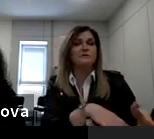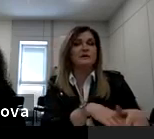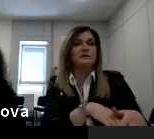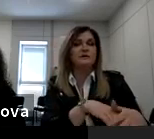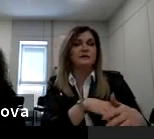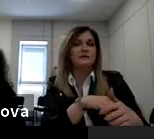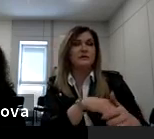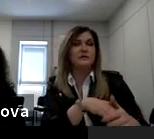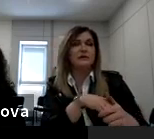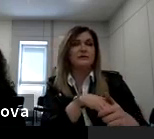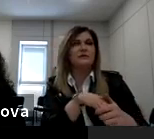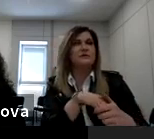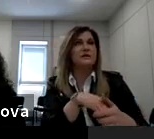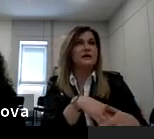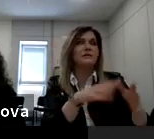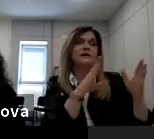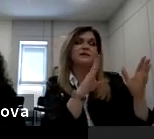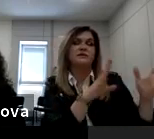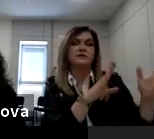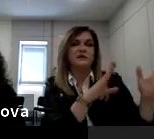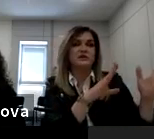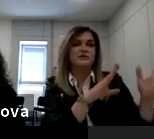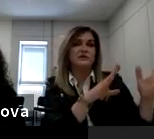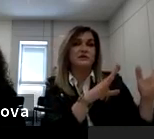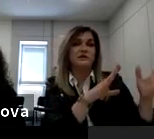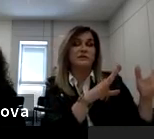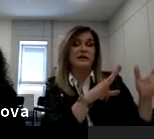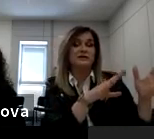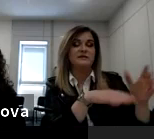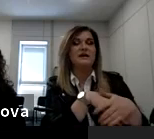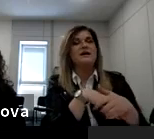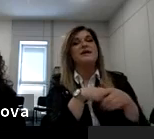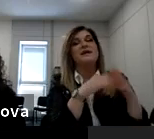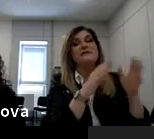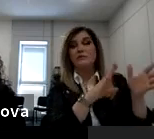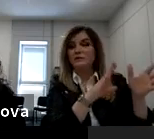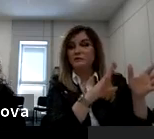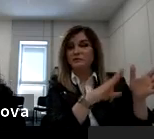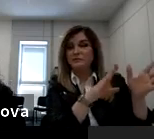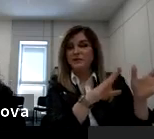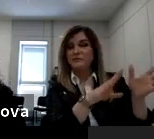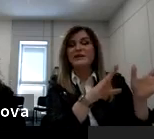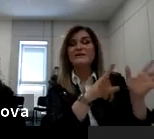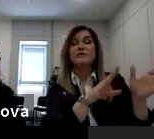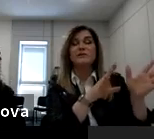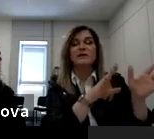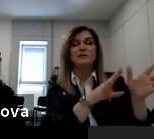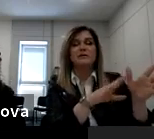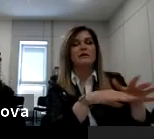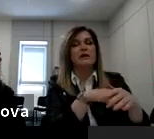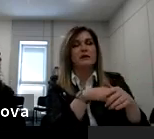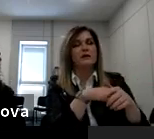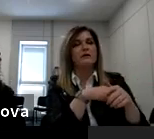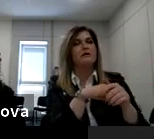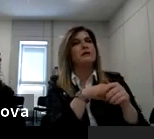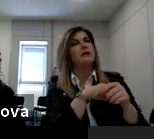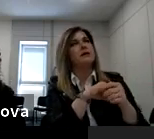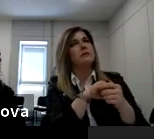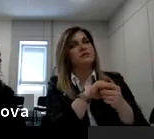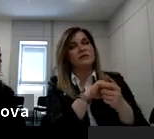we will be able to speed up and to finish everything that we planned. If we will be able,